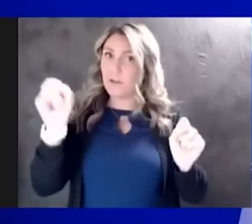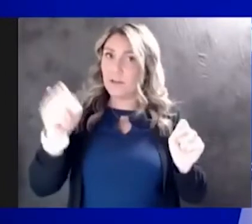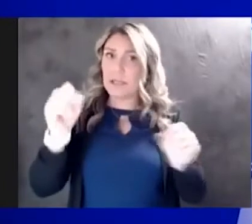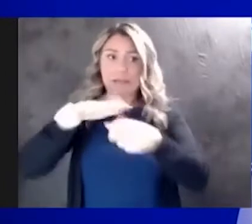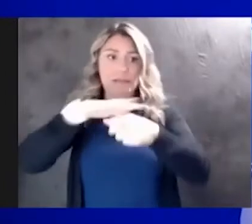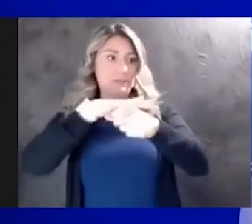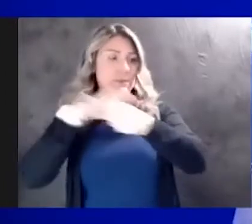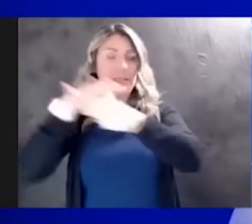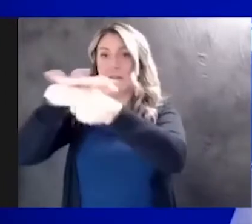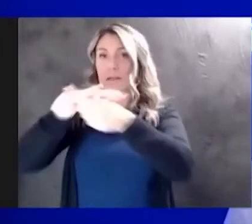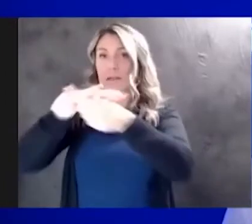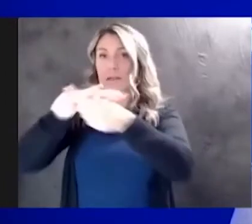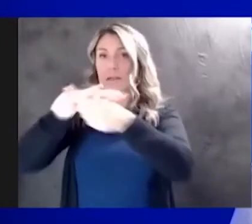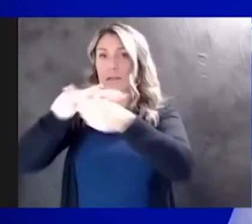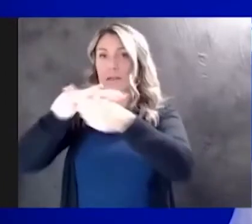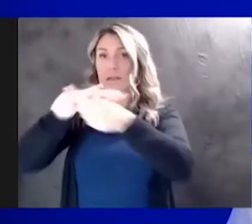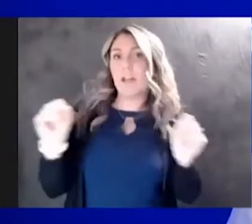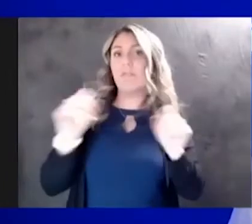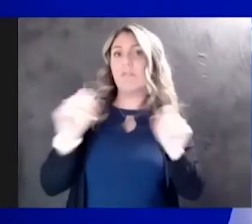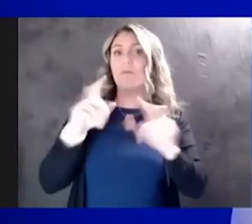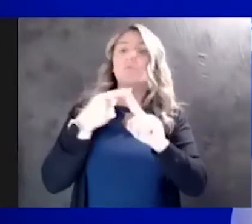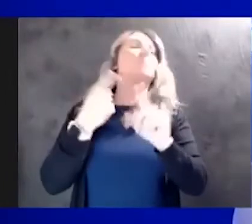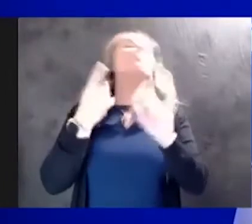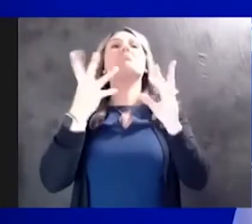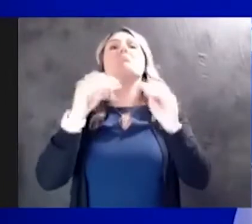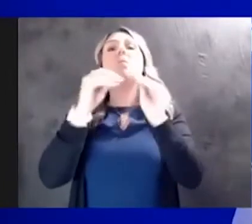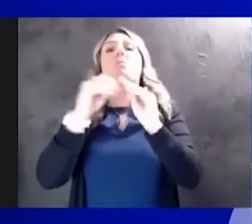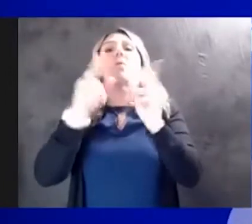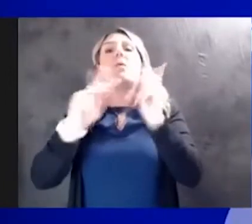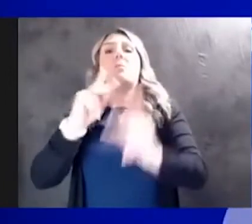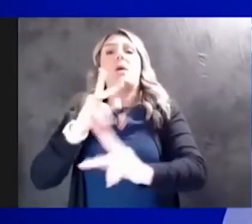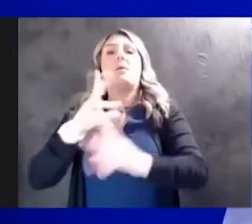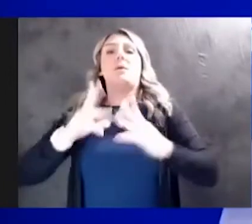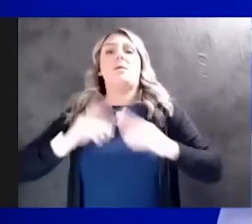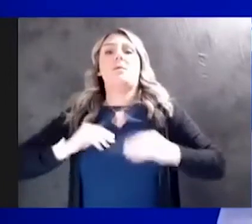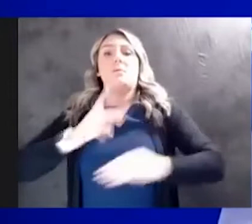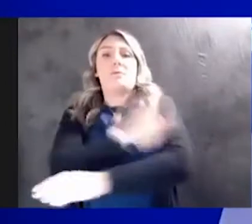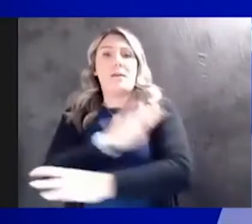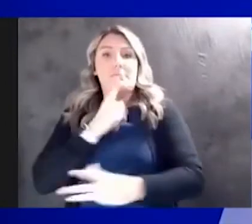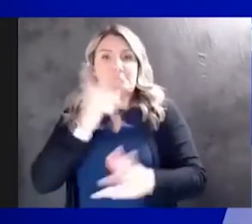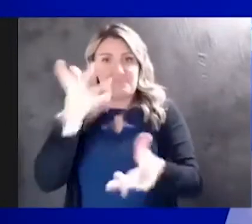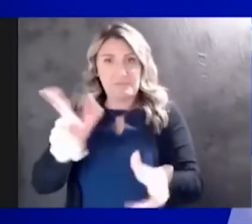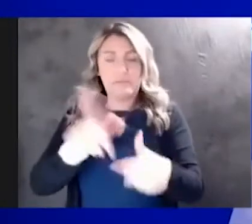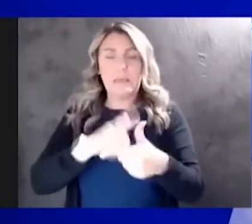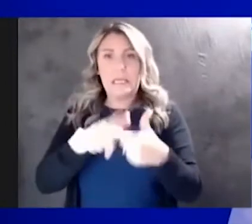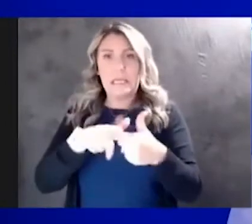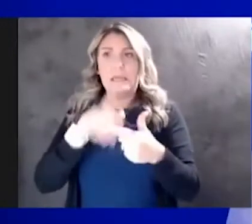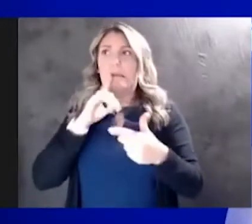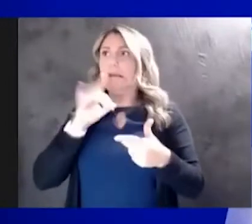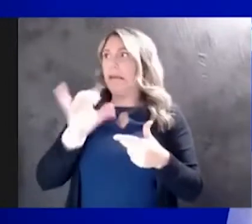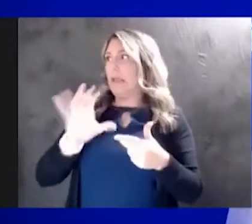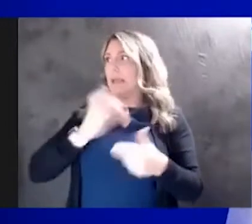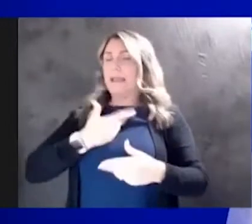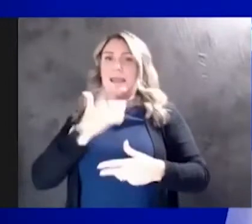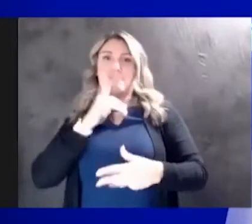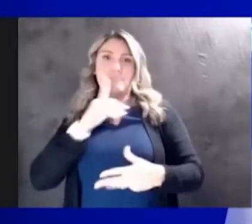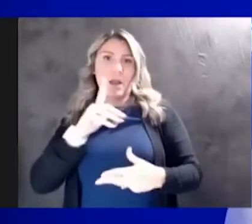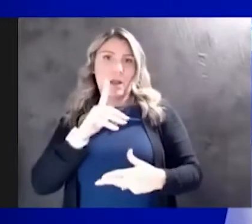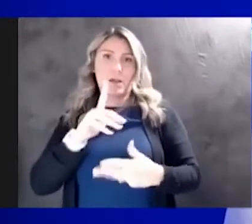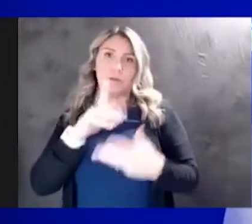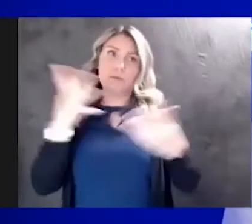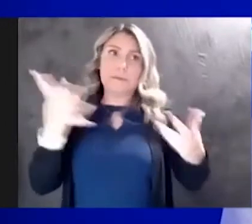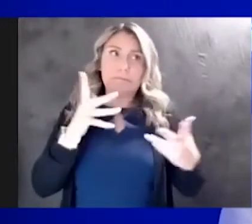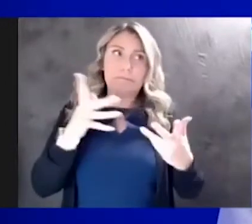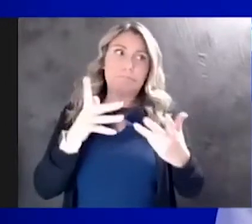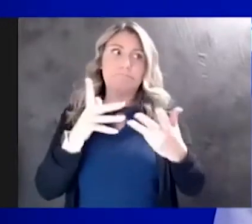Areas are safer when more and more people are vaccinated, and kind of that's what our stance has been. I don't know all the